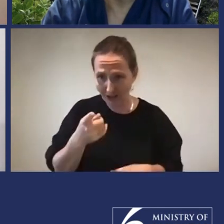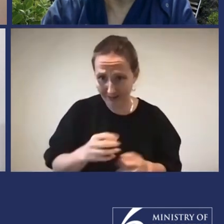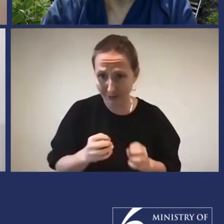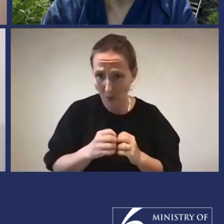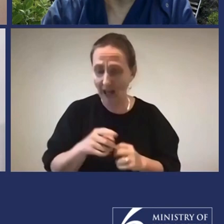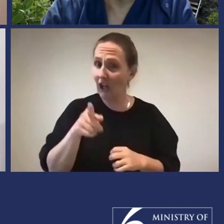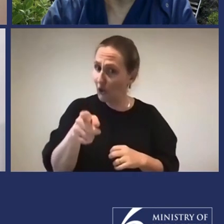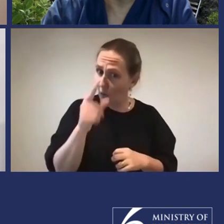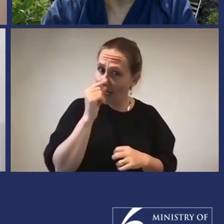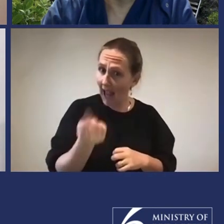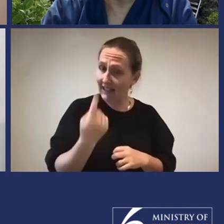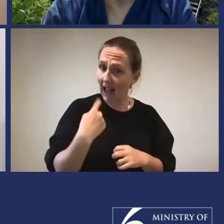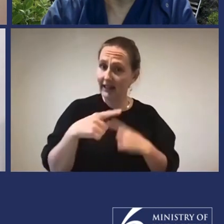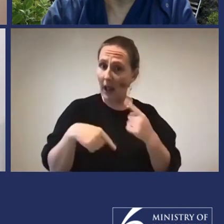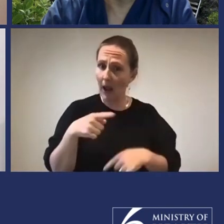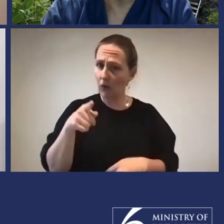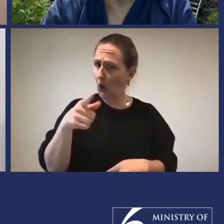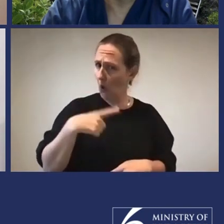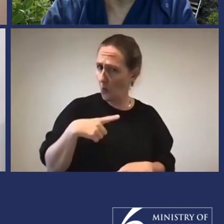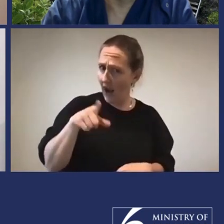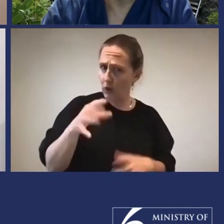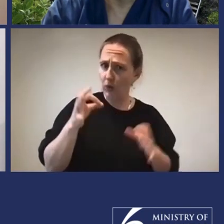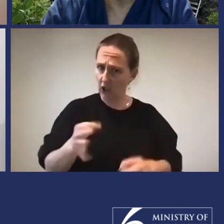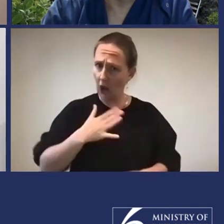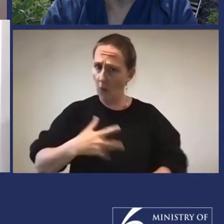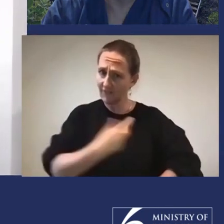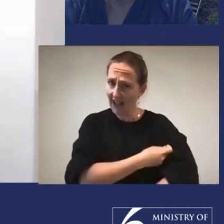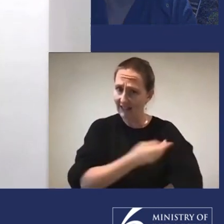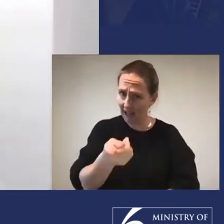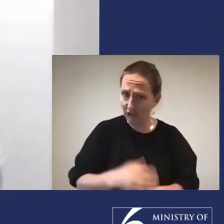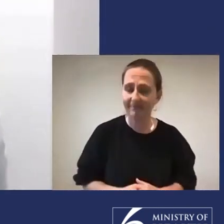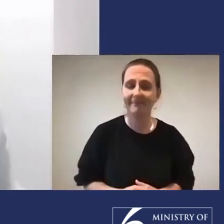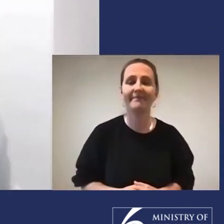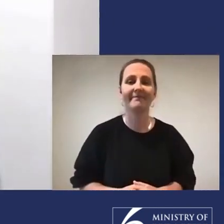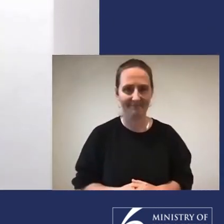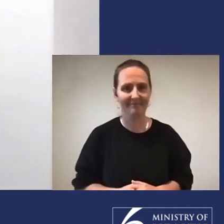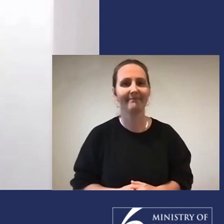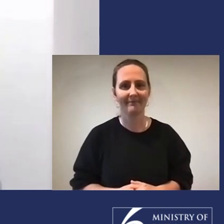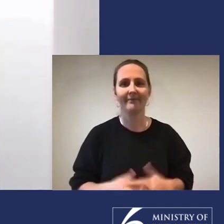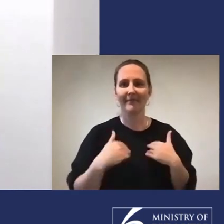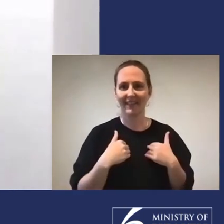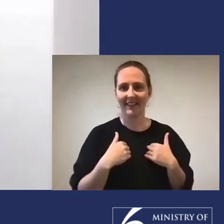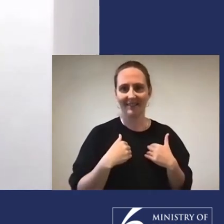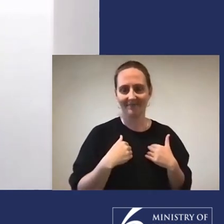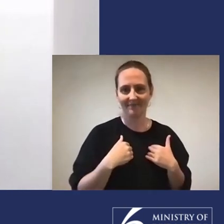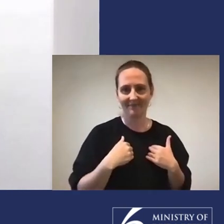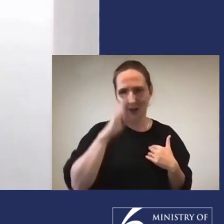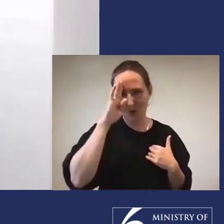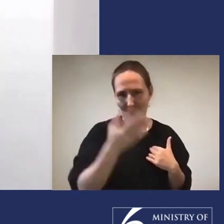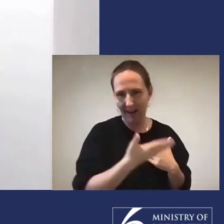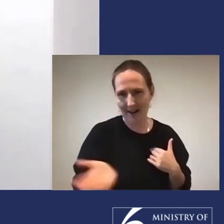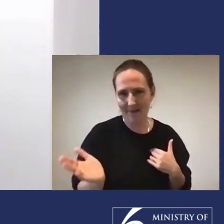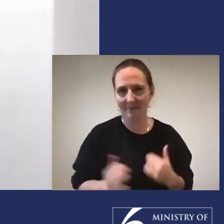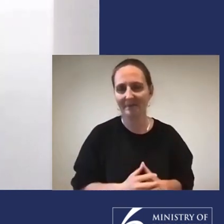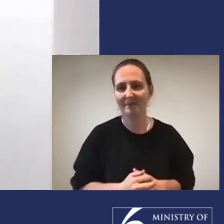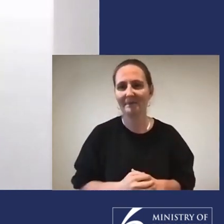tell us a little bit about what made you get vaccinated? Sure. So, kia ora koutou. For